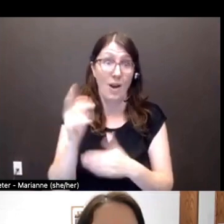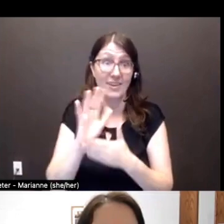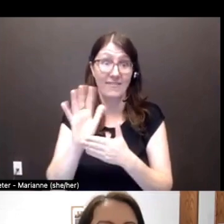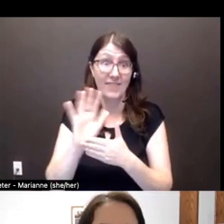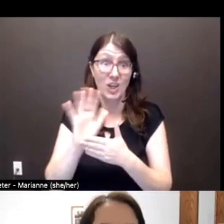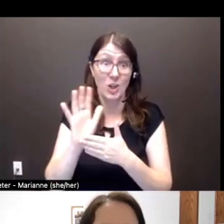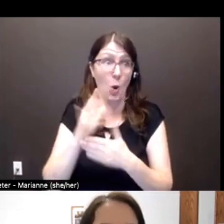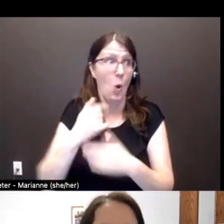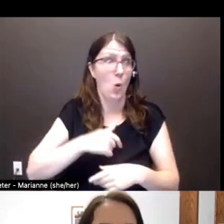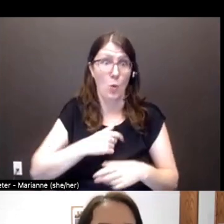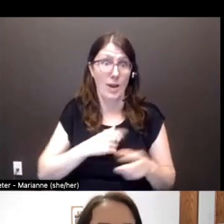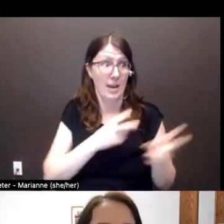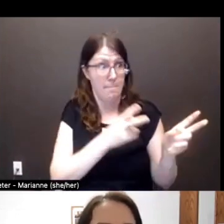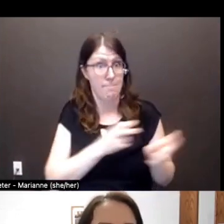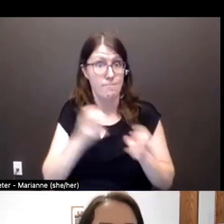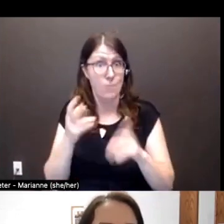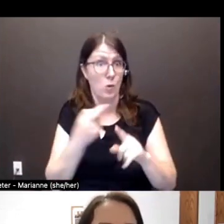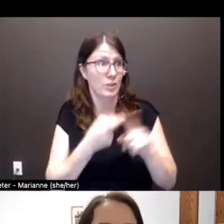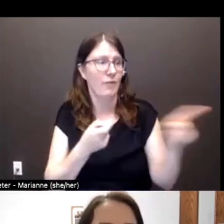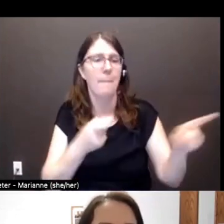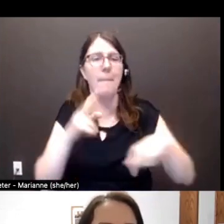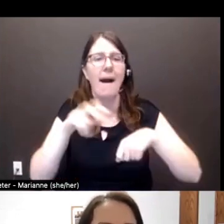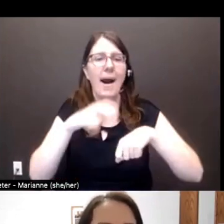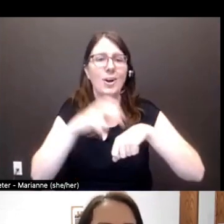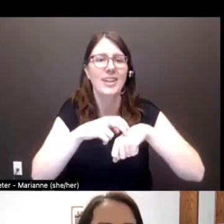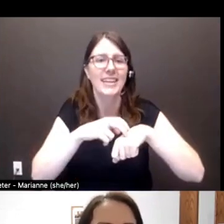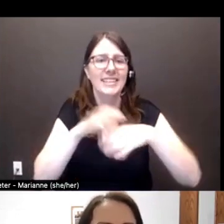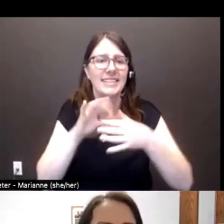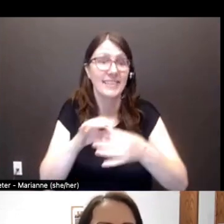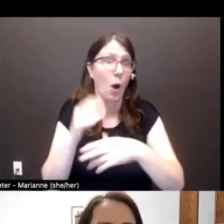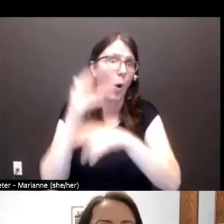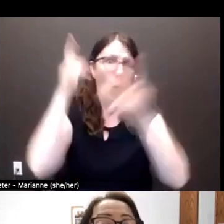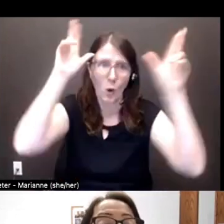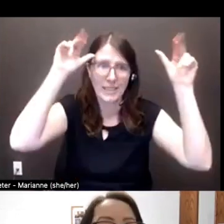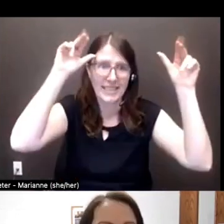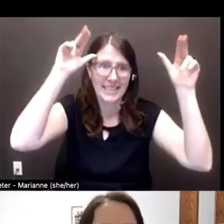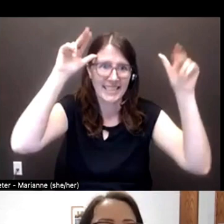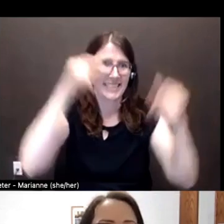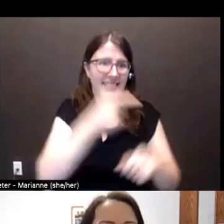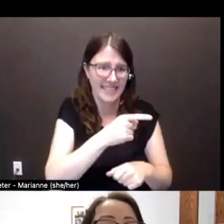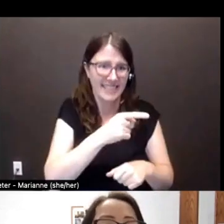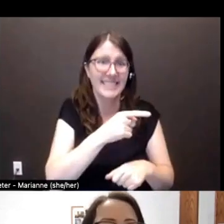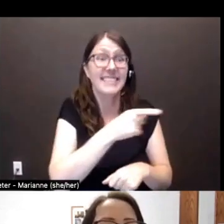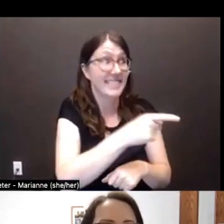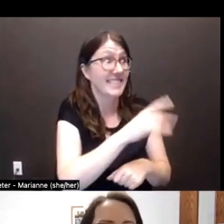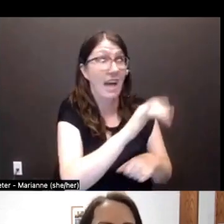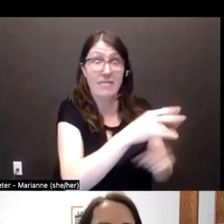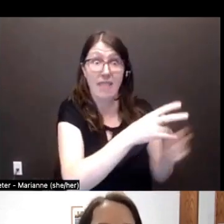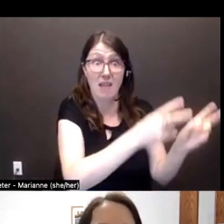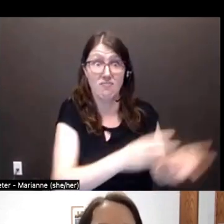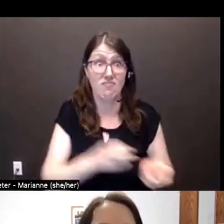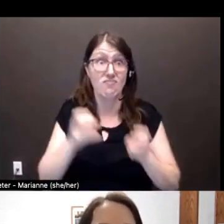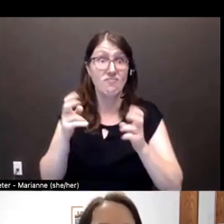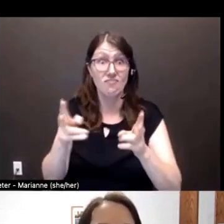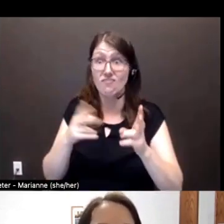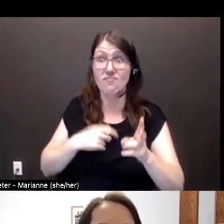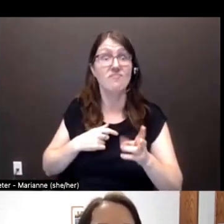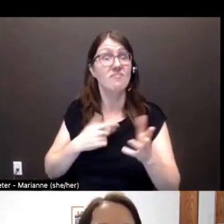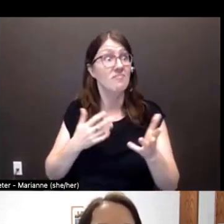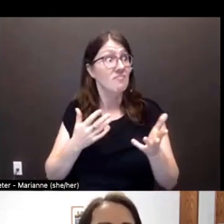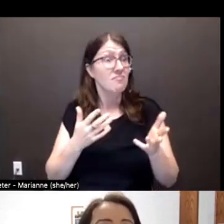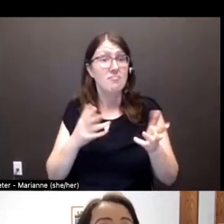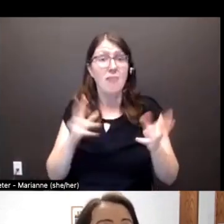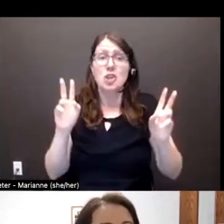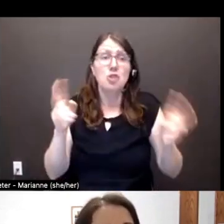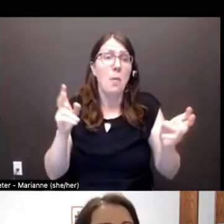was unbelievable, very interesting, very engaging. That would be a fantastic topic for a conversation in any class